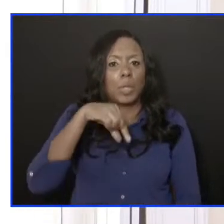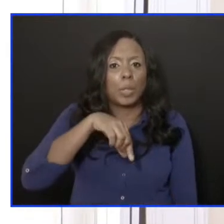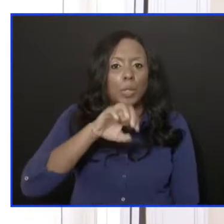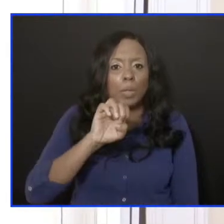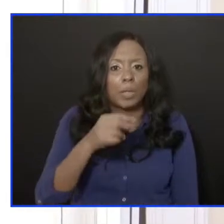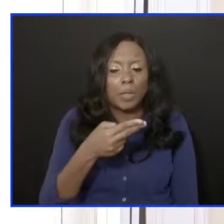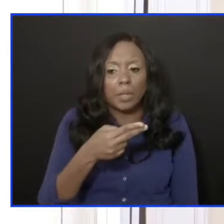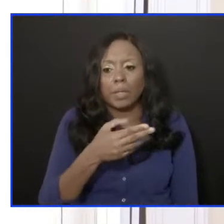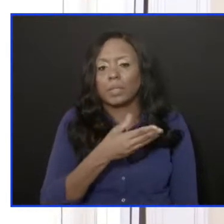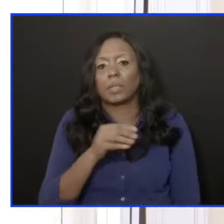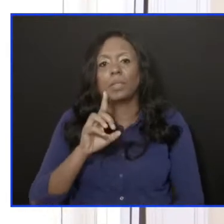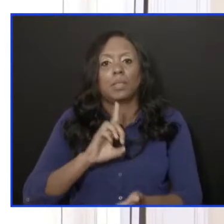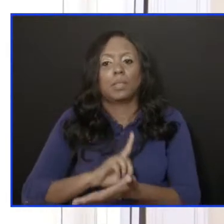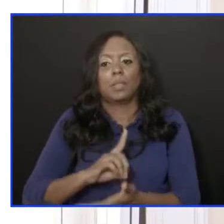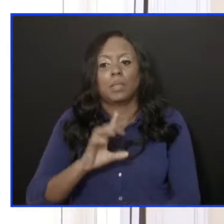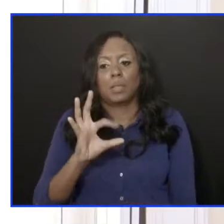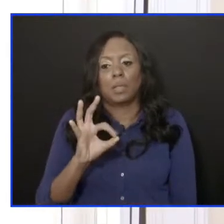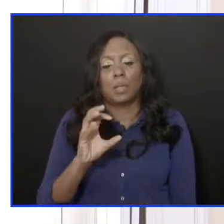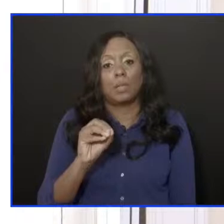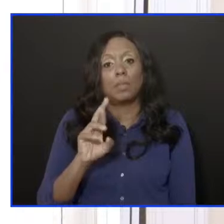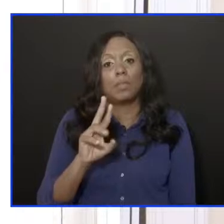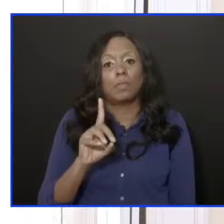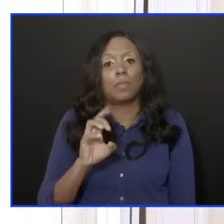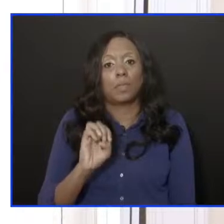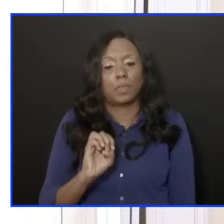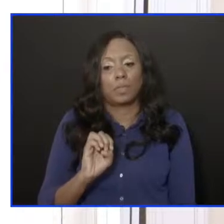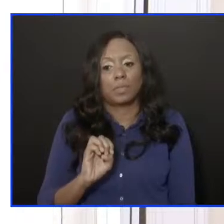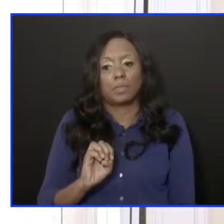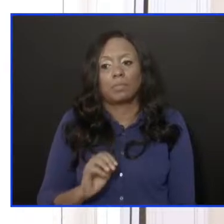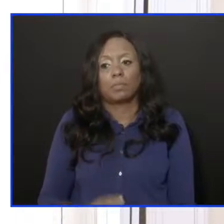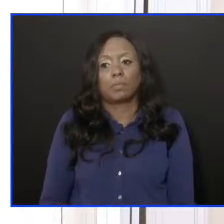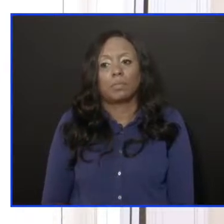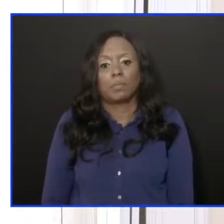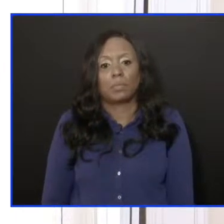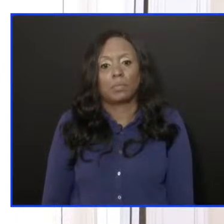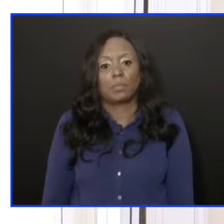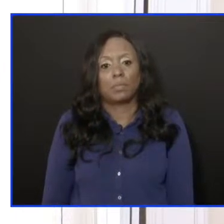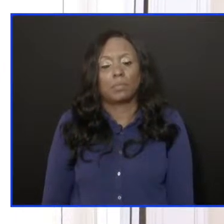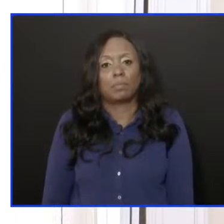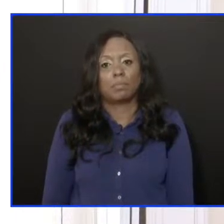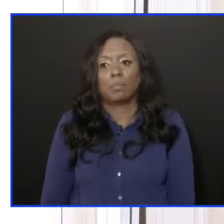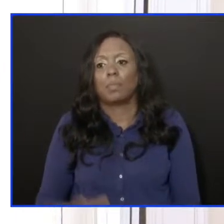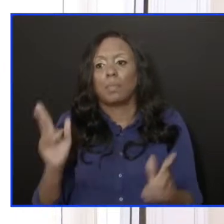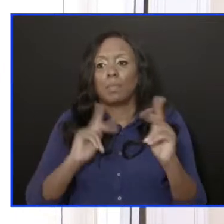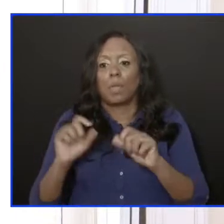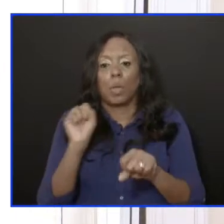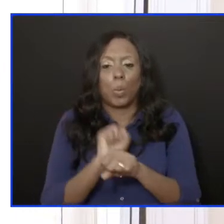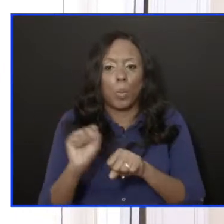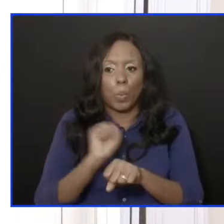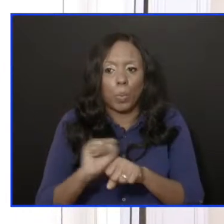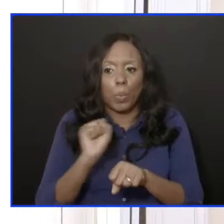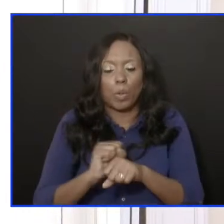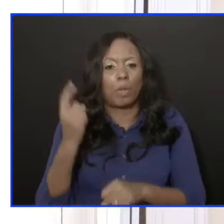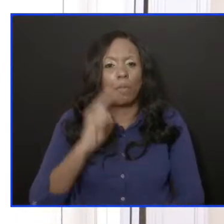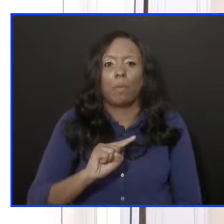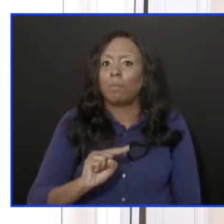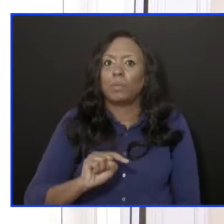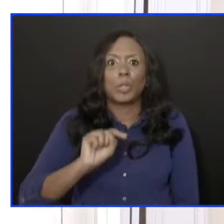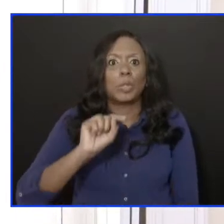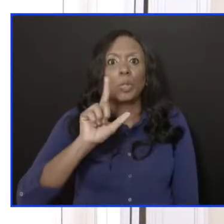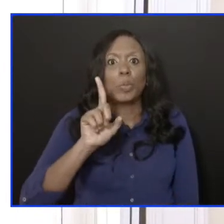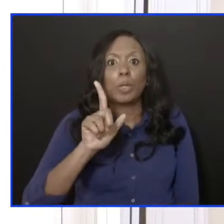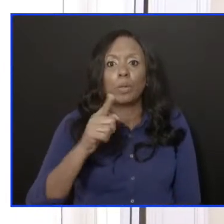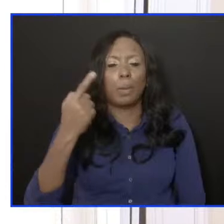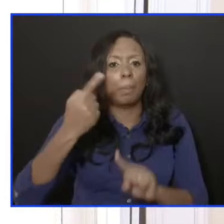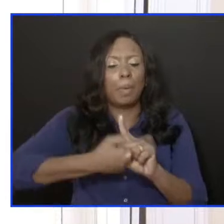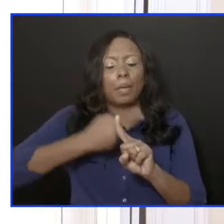and Dr. Ford, in helping to see how we can give those who have been there working non-stop for the last 21 months the